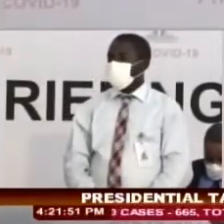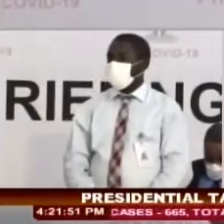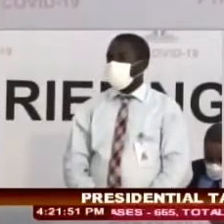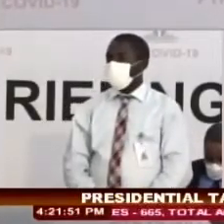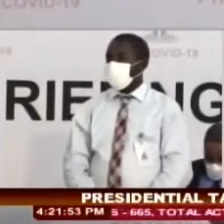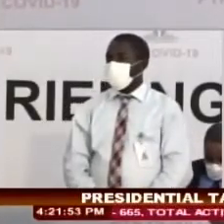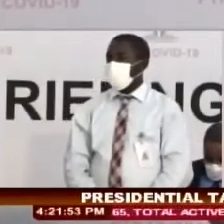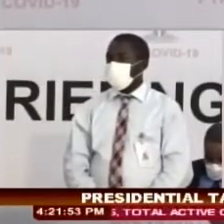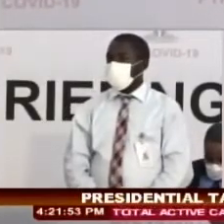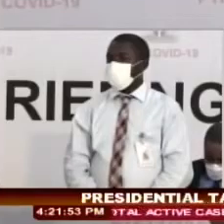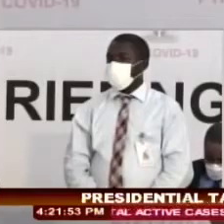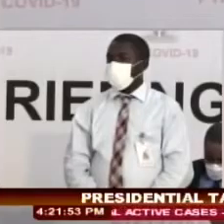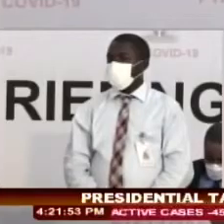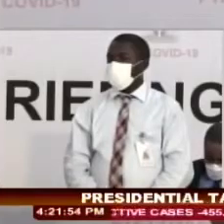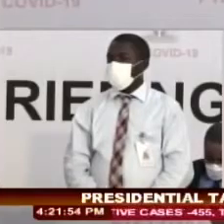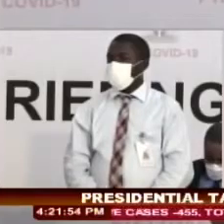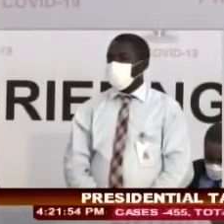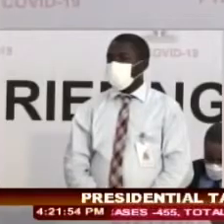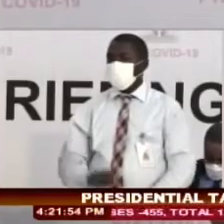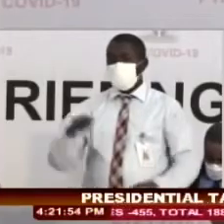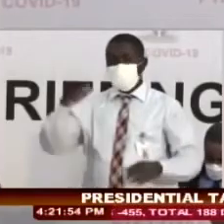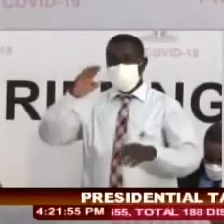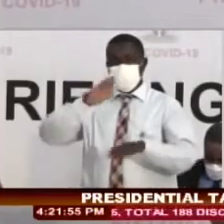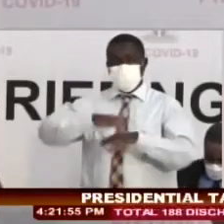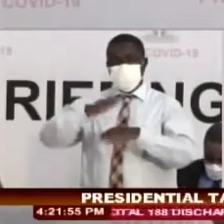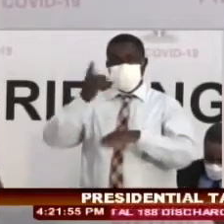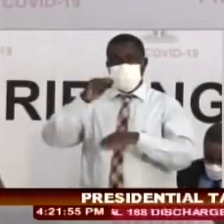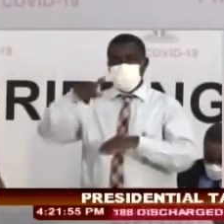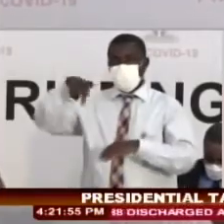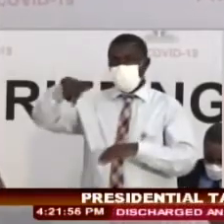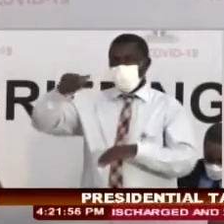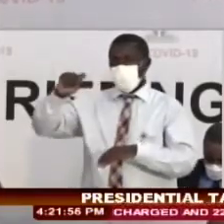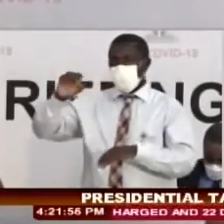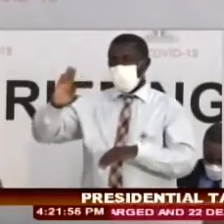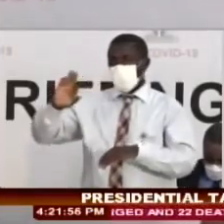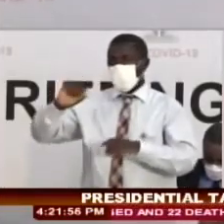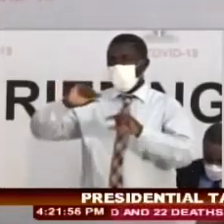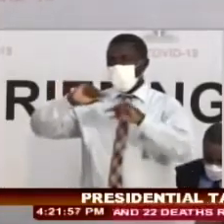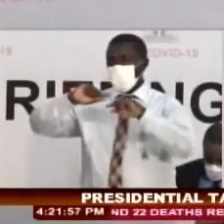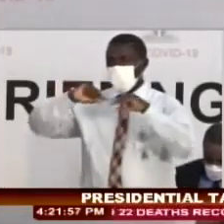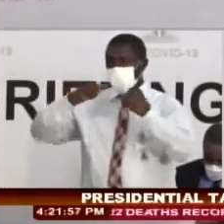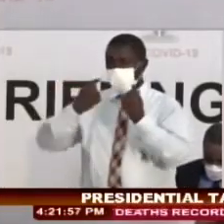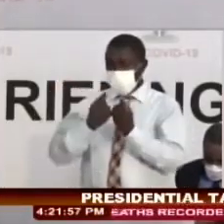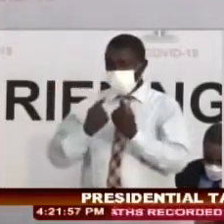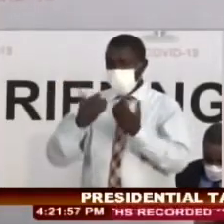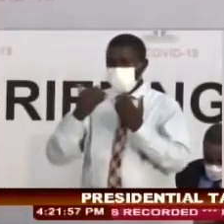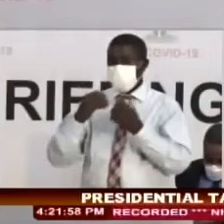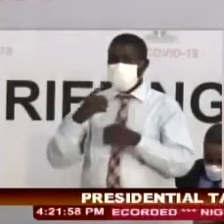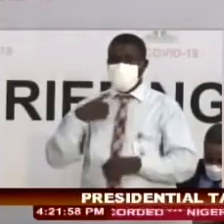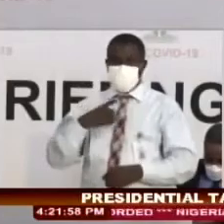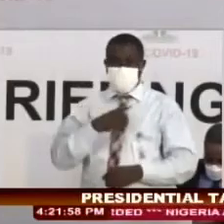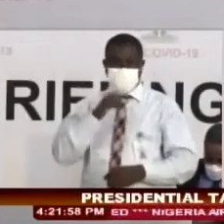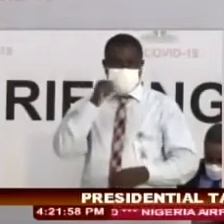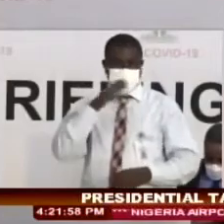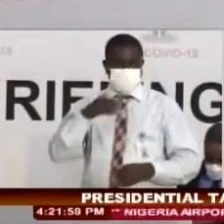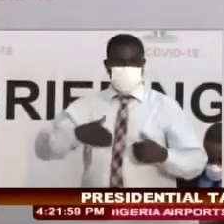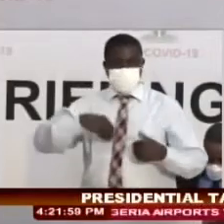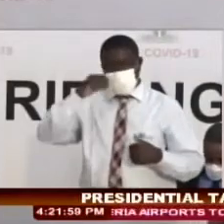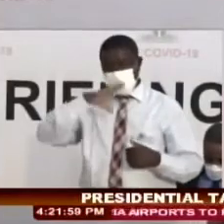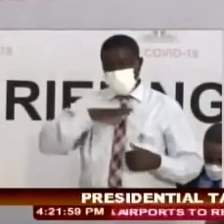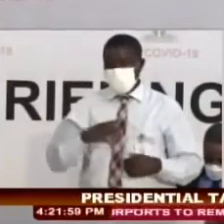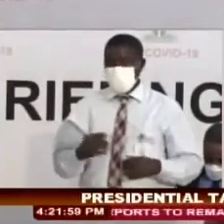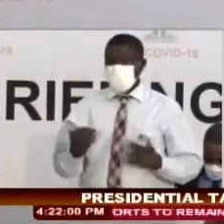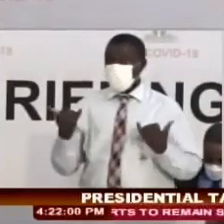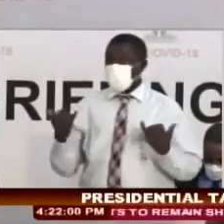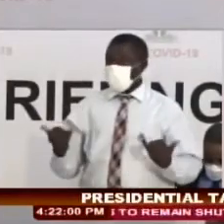on the PTF team, distinguished ladies and gentlemen. As at today,